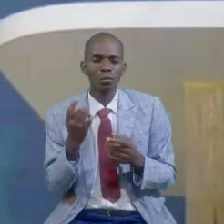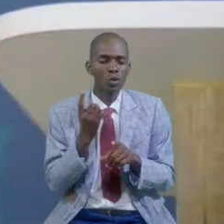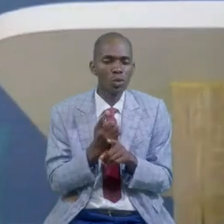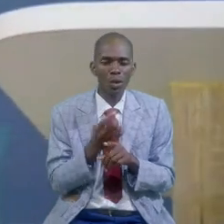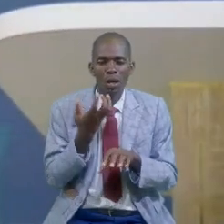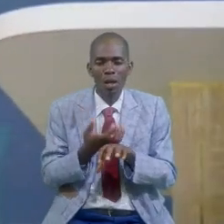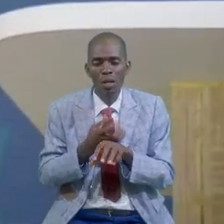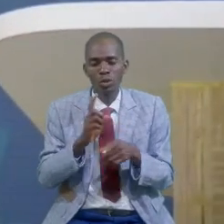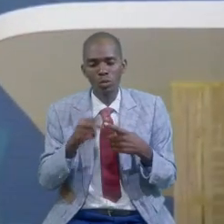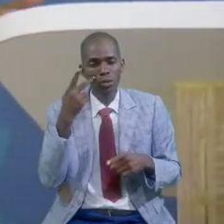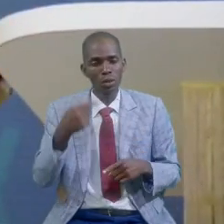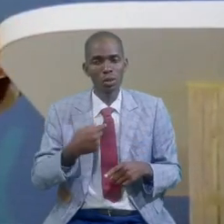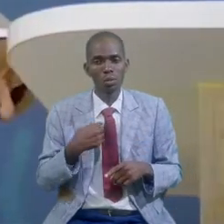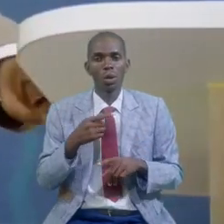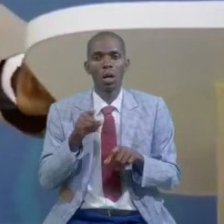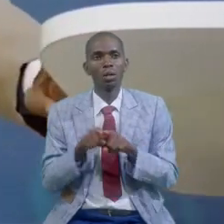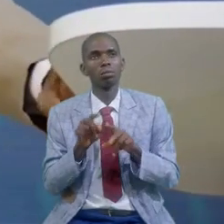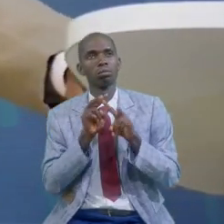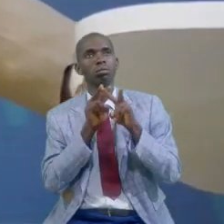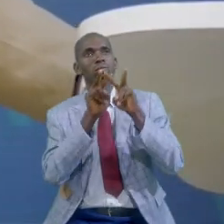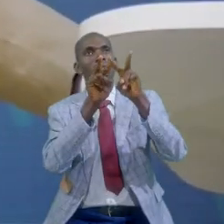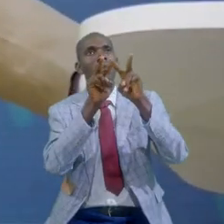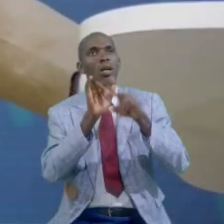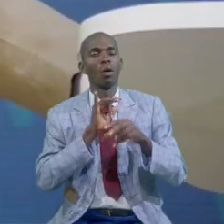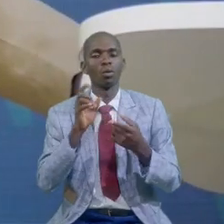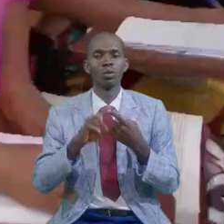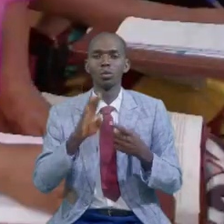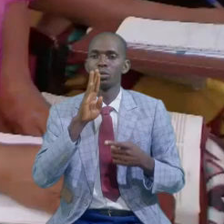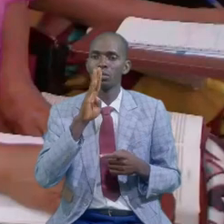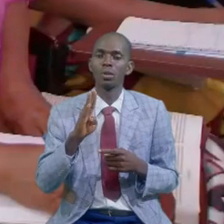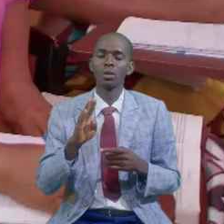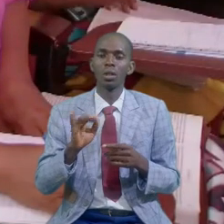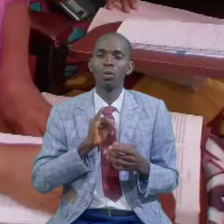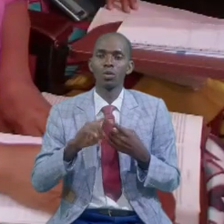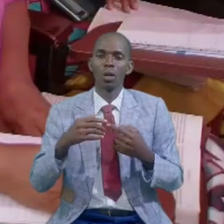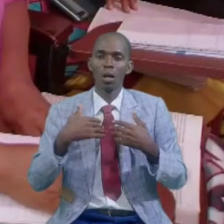see me as they look up like this. I want to have the double portion.